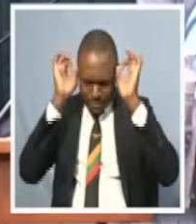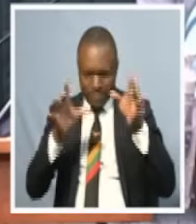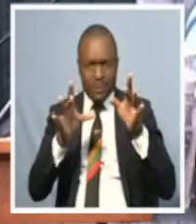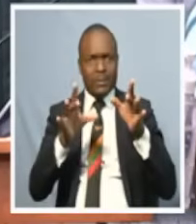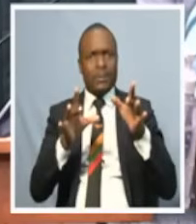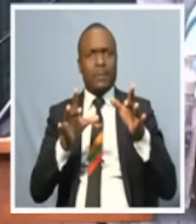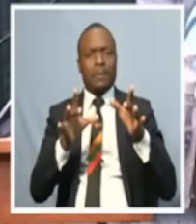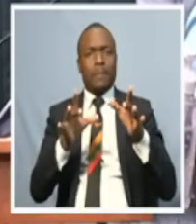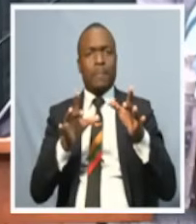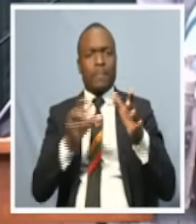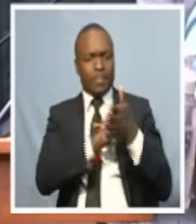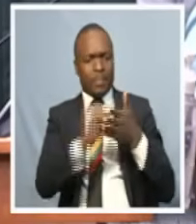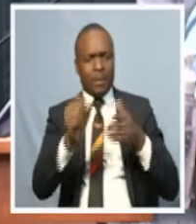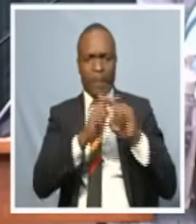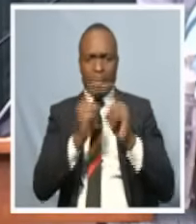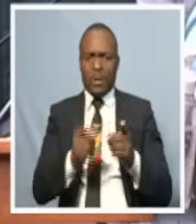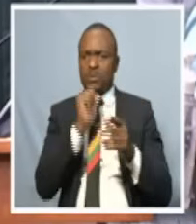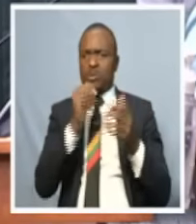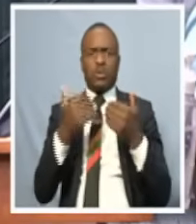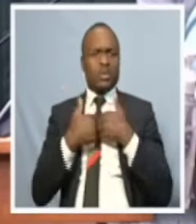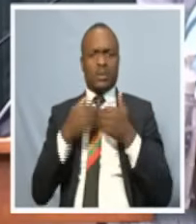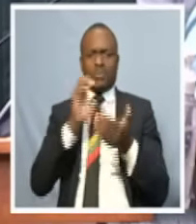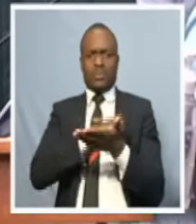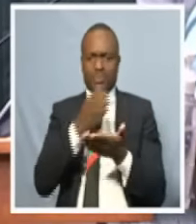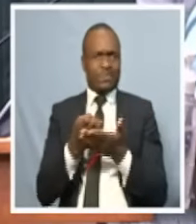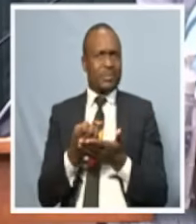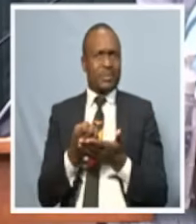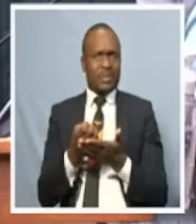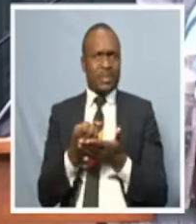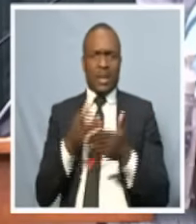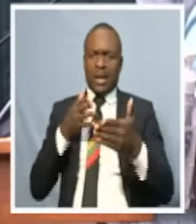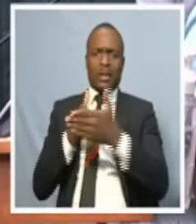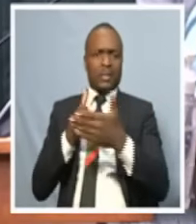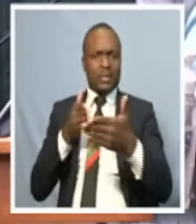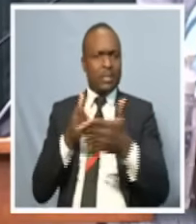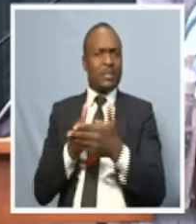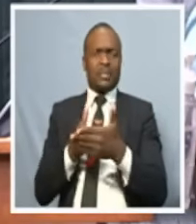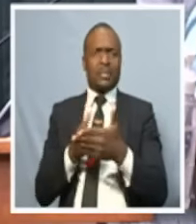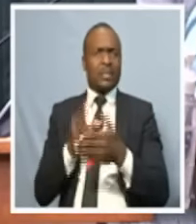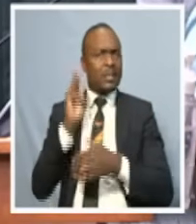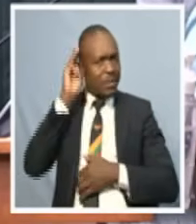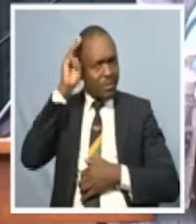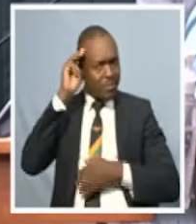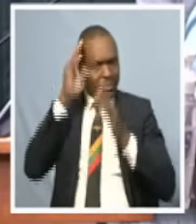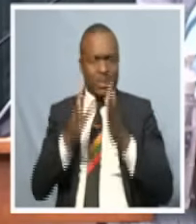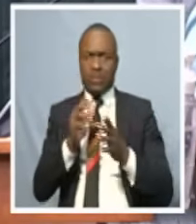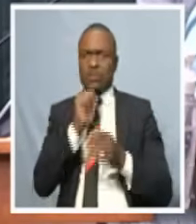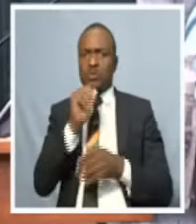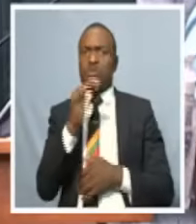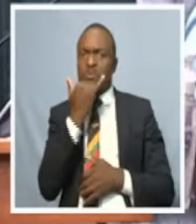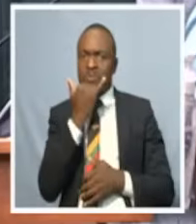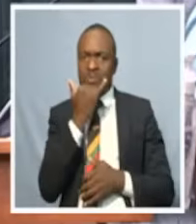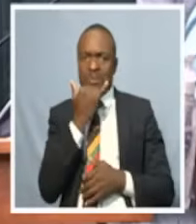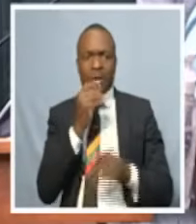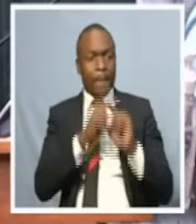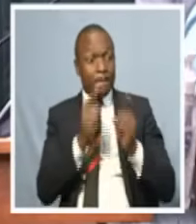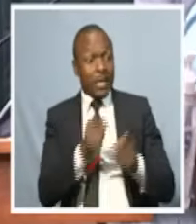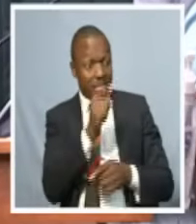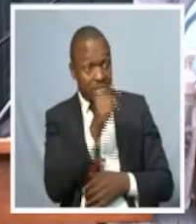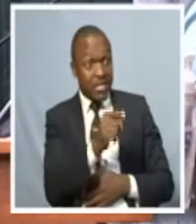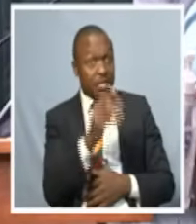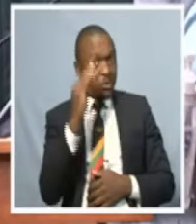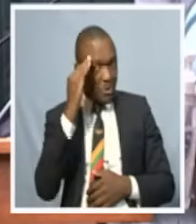have no basis against innocent ministers and members of this august House, when he